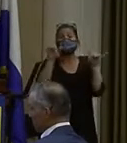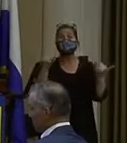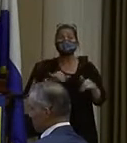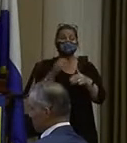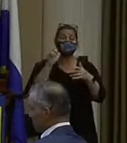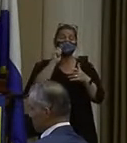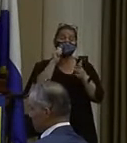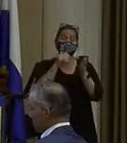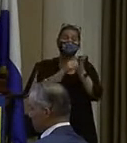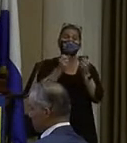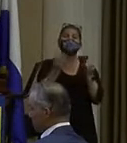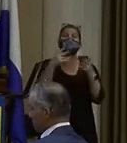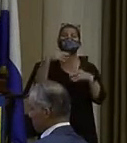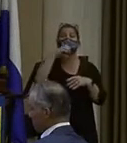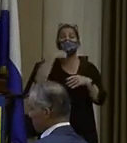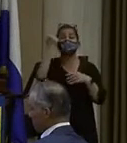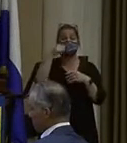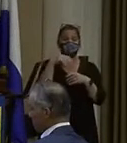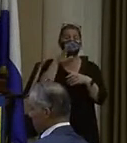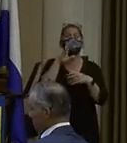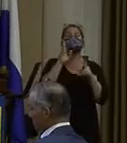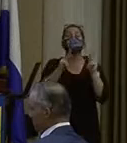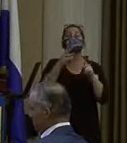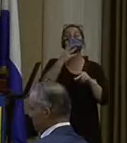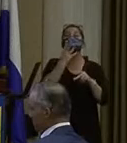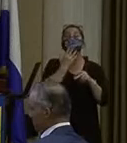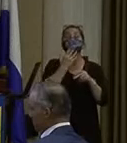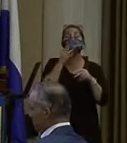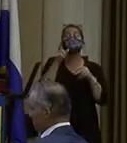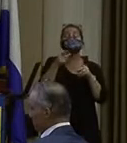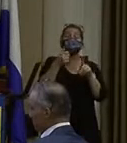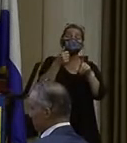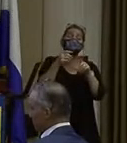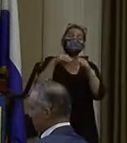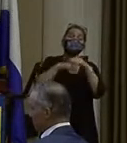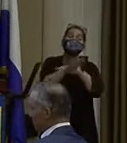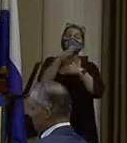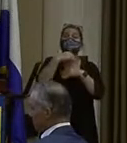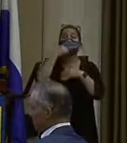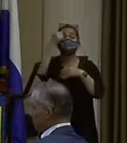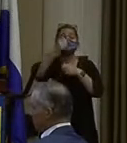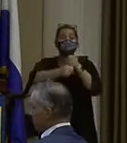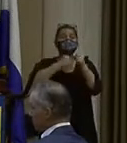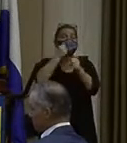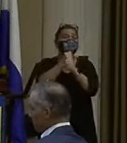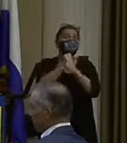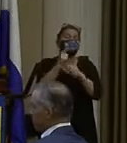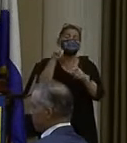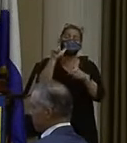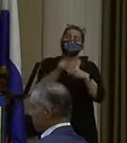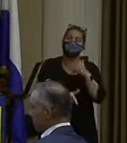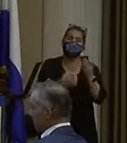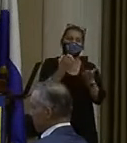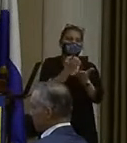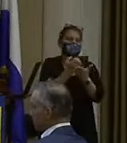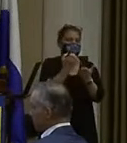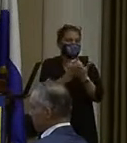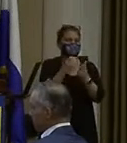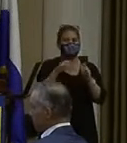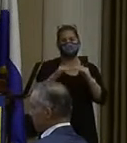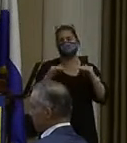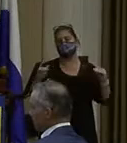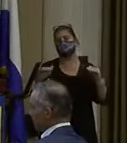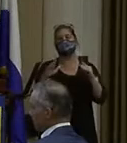many Black and brown older Americans enter their later years with the highest rates of poverty, the lowest incomes, and the most